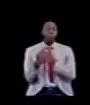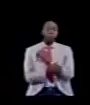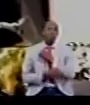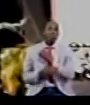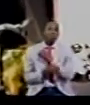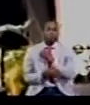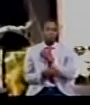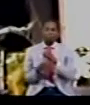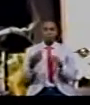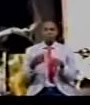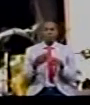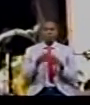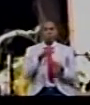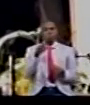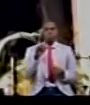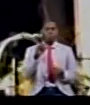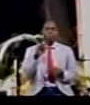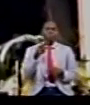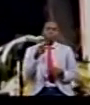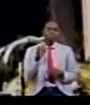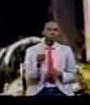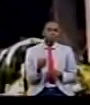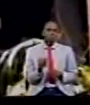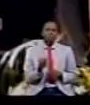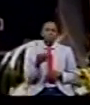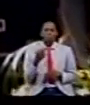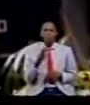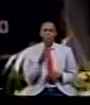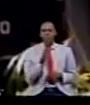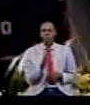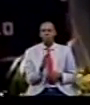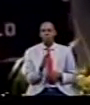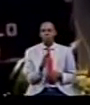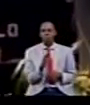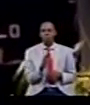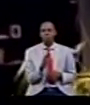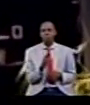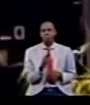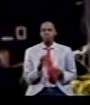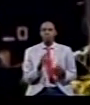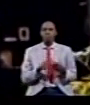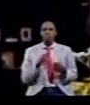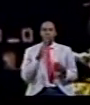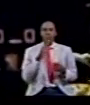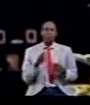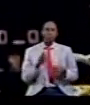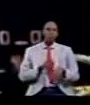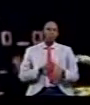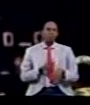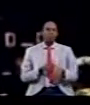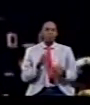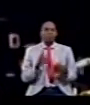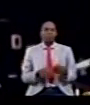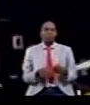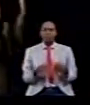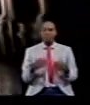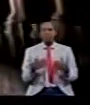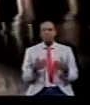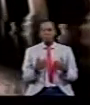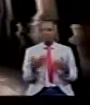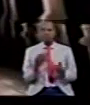storm. Jesus is the master of the storm. Because in that our text, he said,